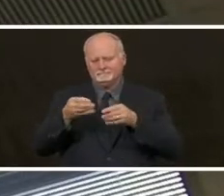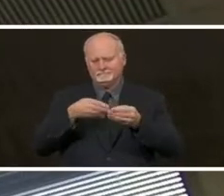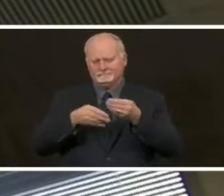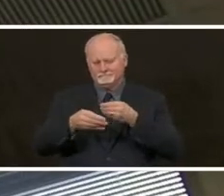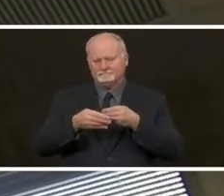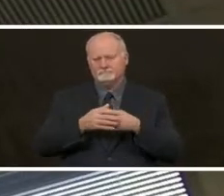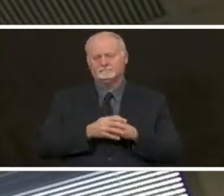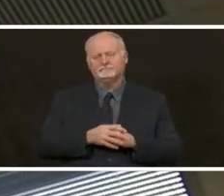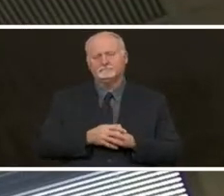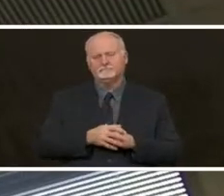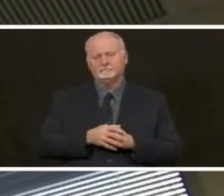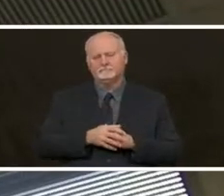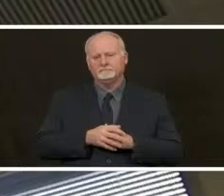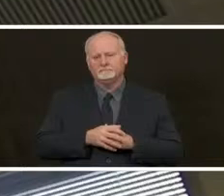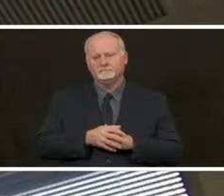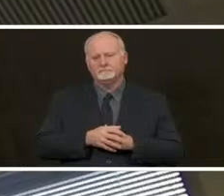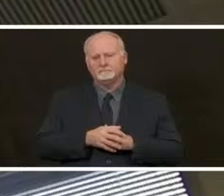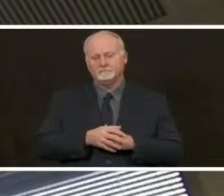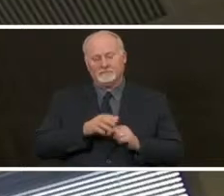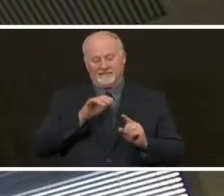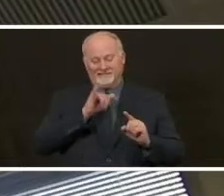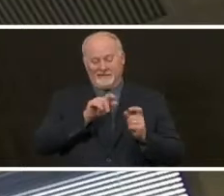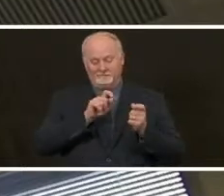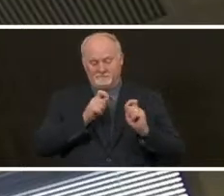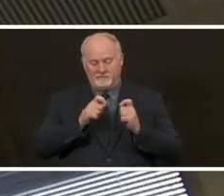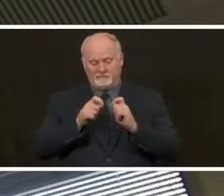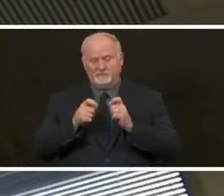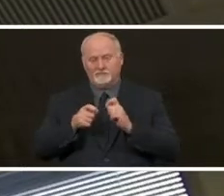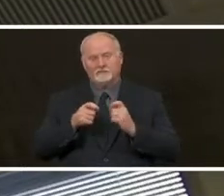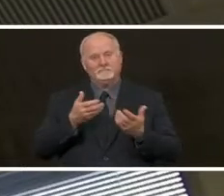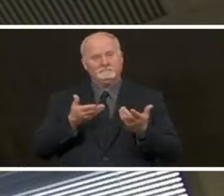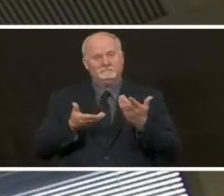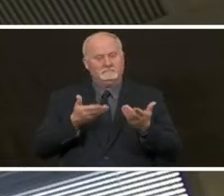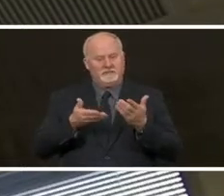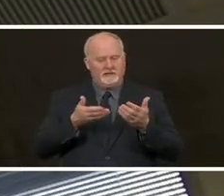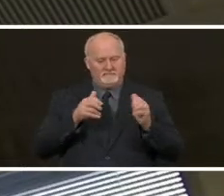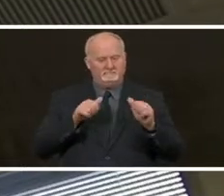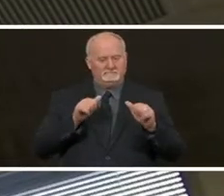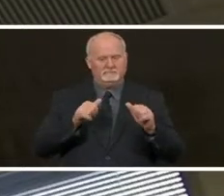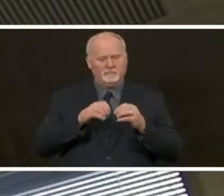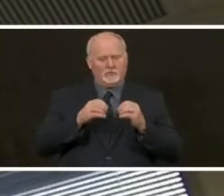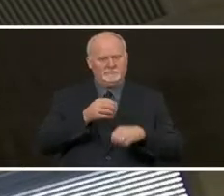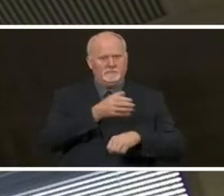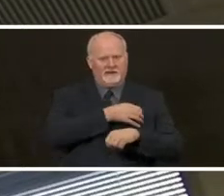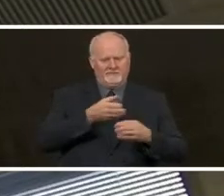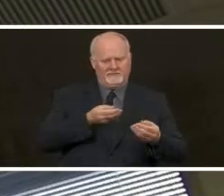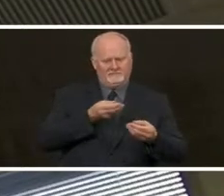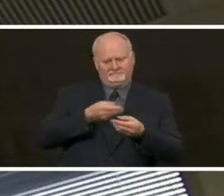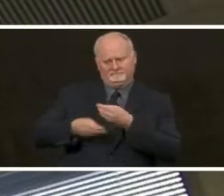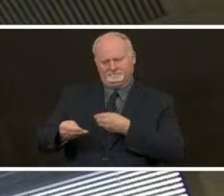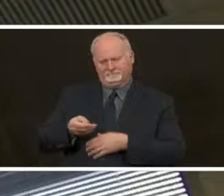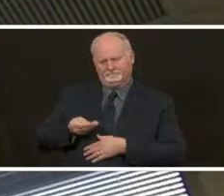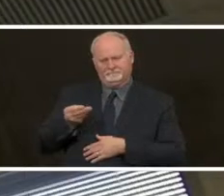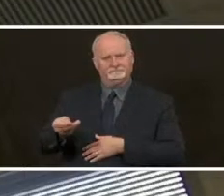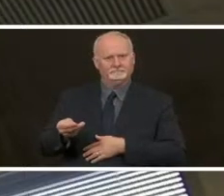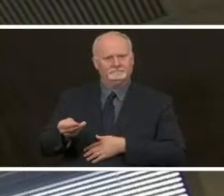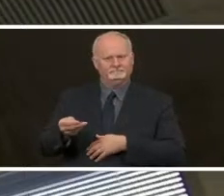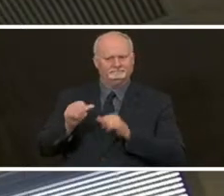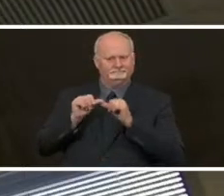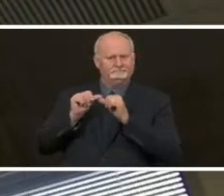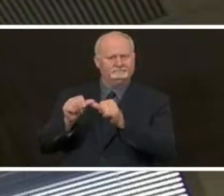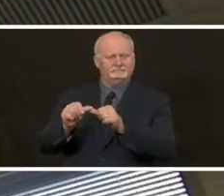6 human genes. These modifications may make the pig organs more tolerable for human transplant recipients.